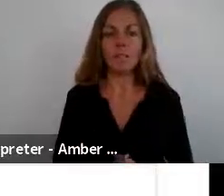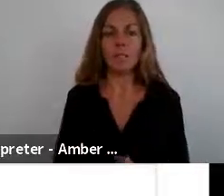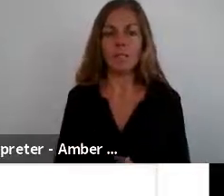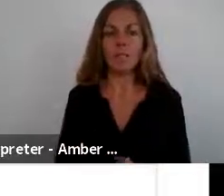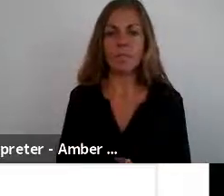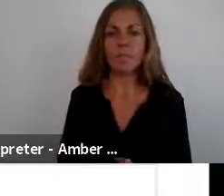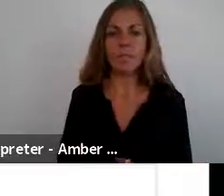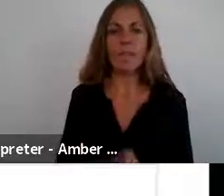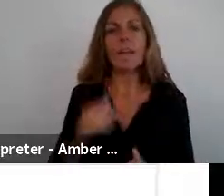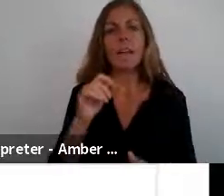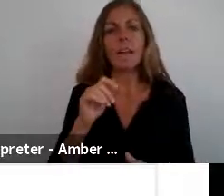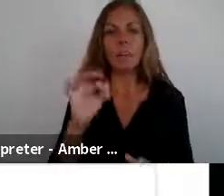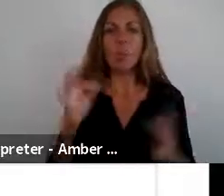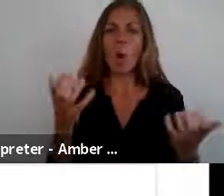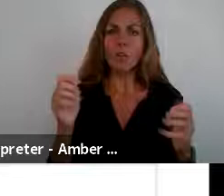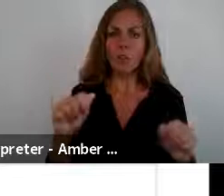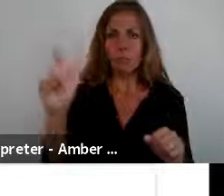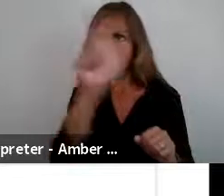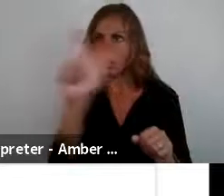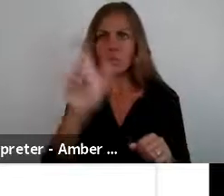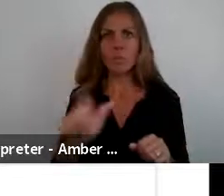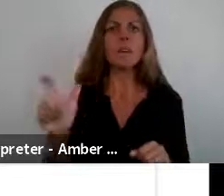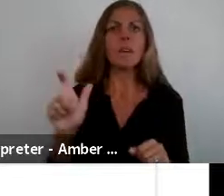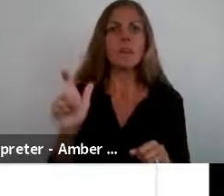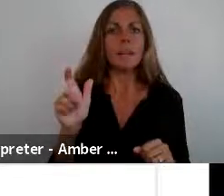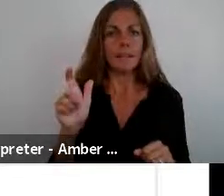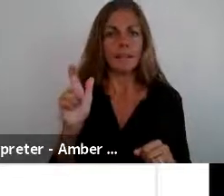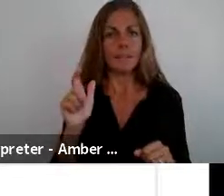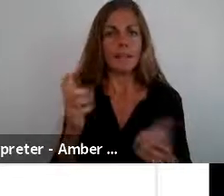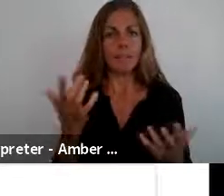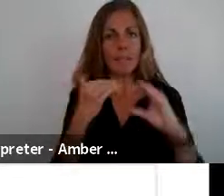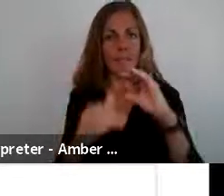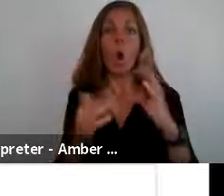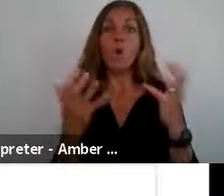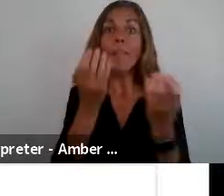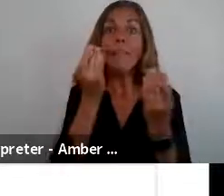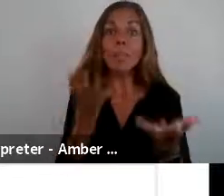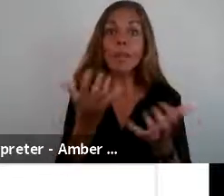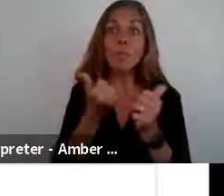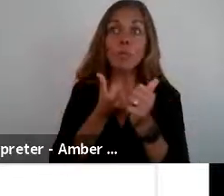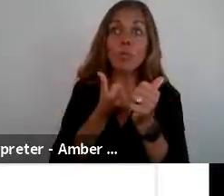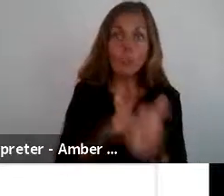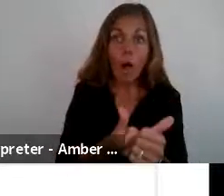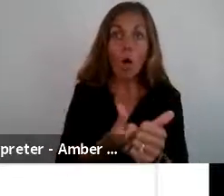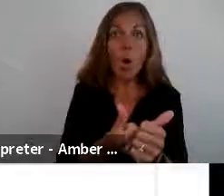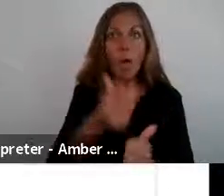email if you're not using a mouse. You'll want the information to follow a logical order as someone tabs around.